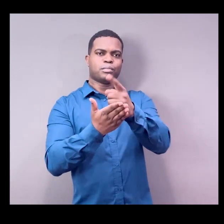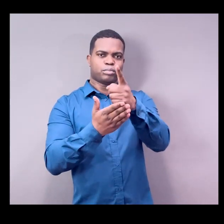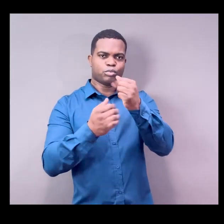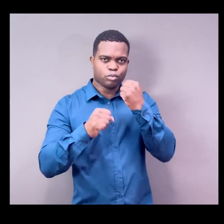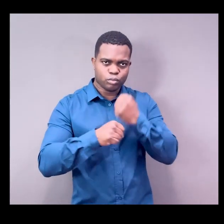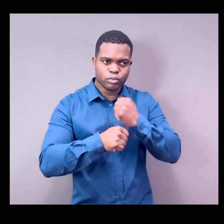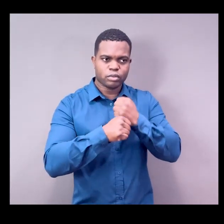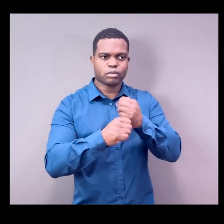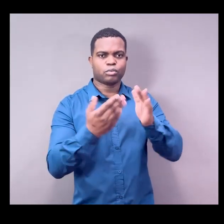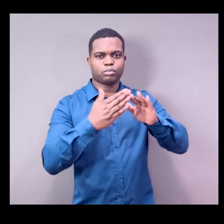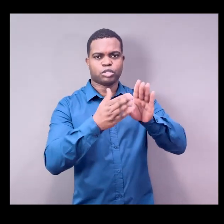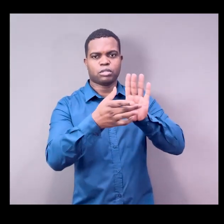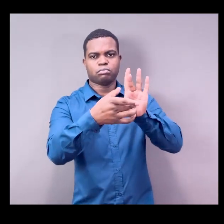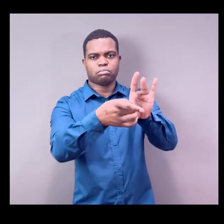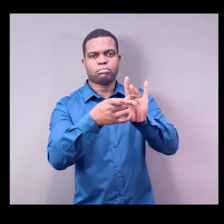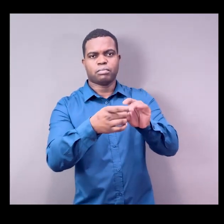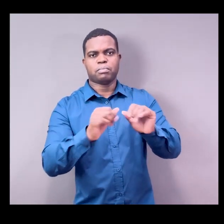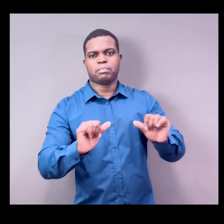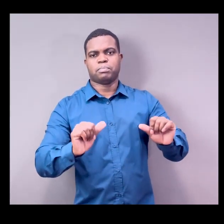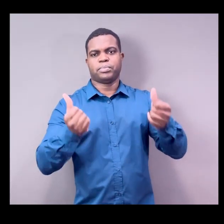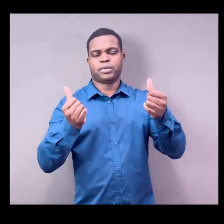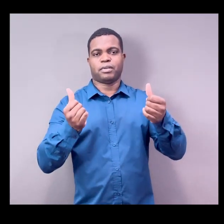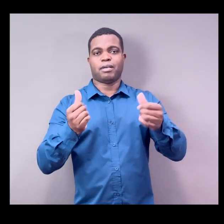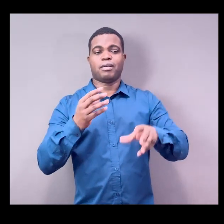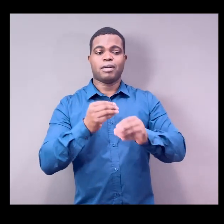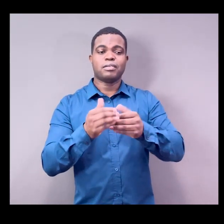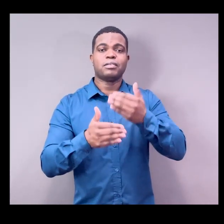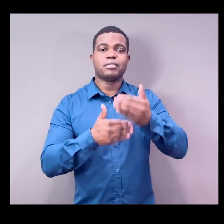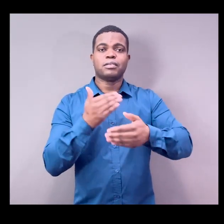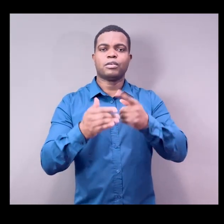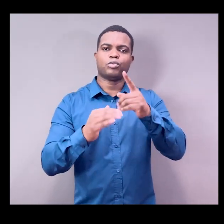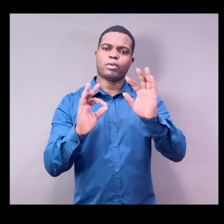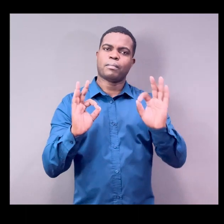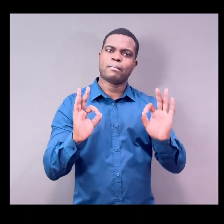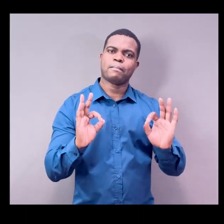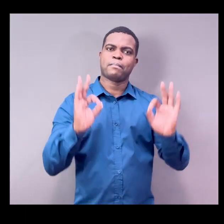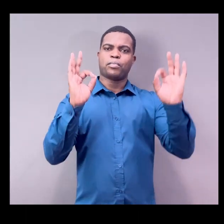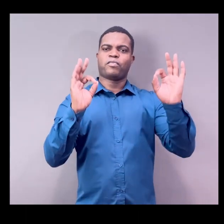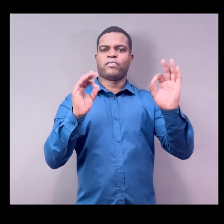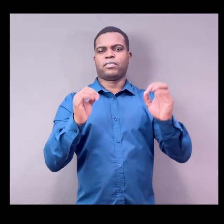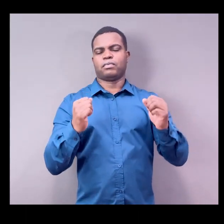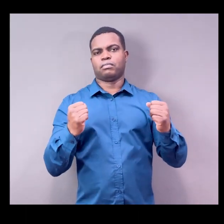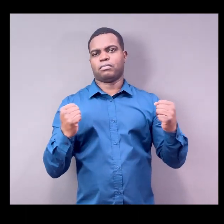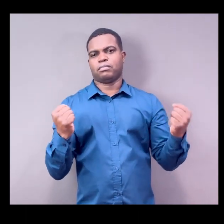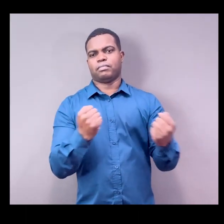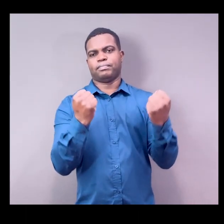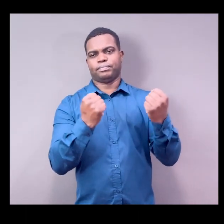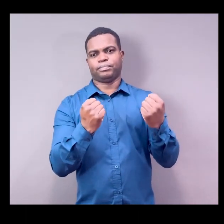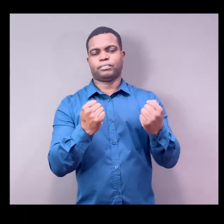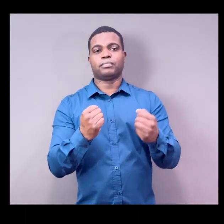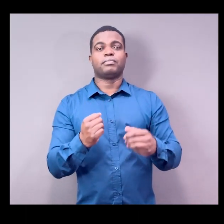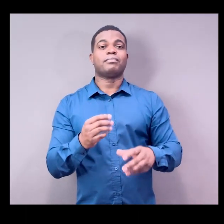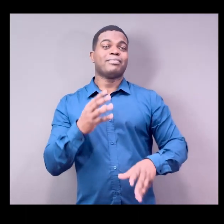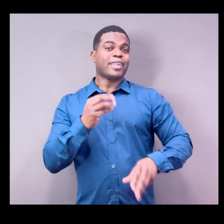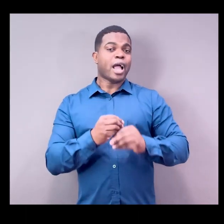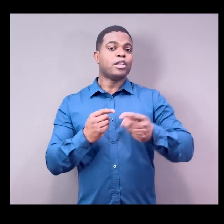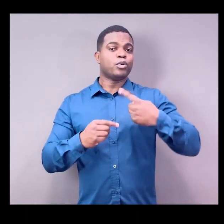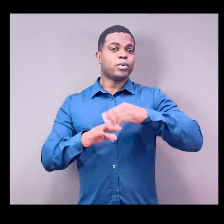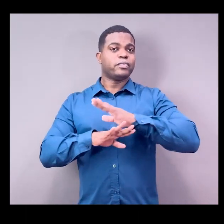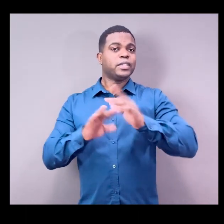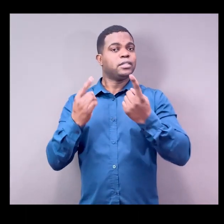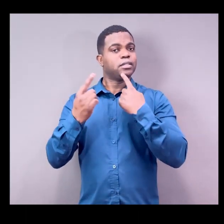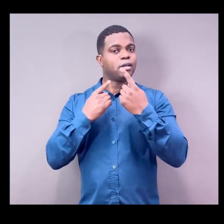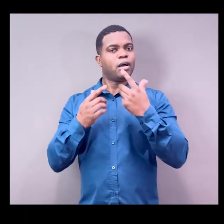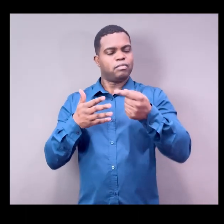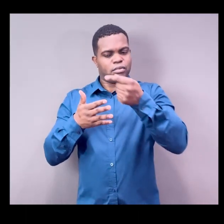community engagement efforts get better. We also talked about the techniques